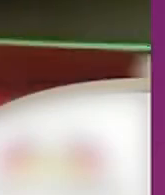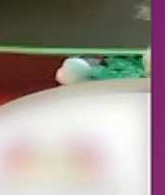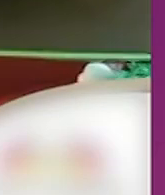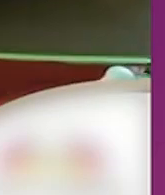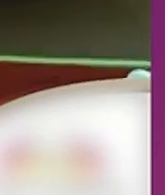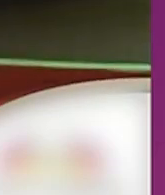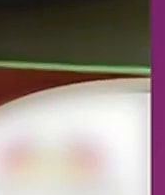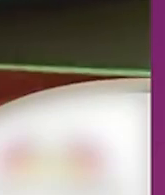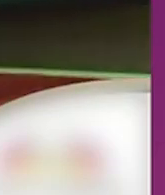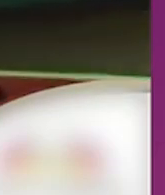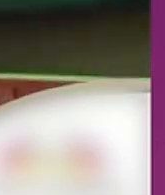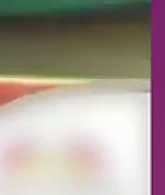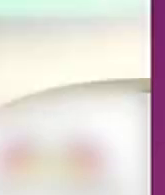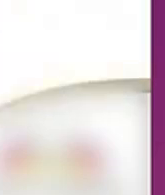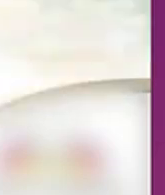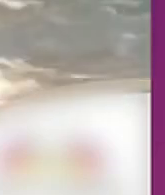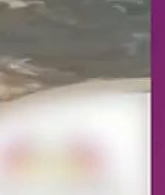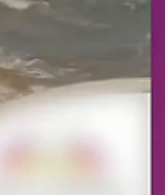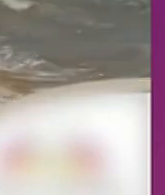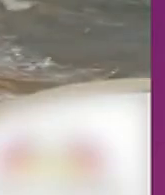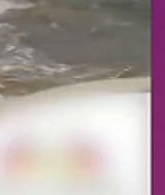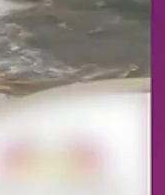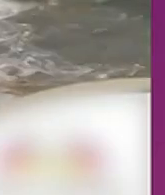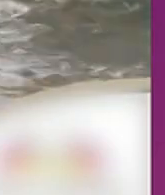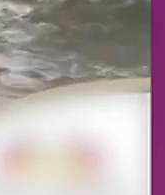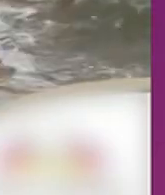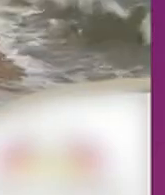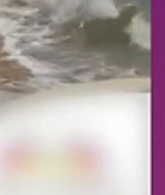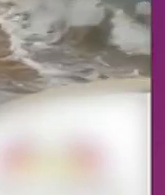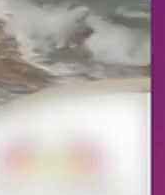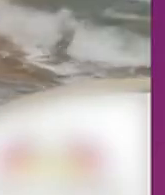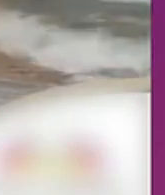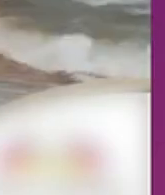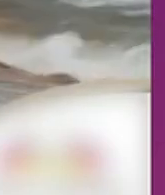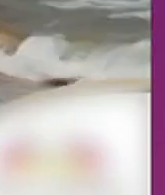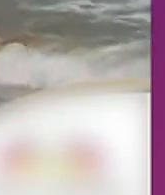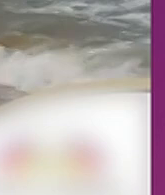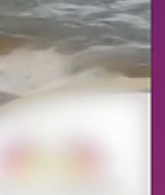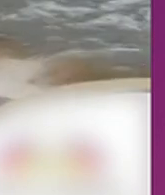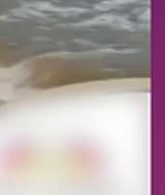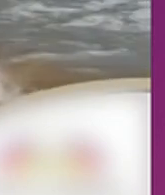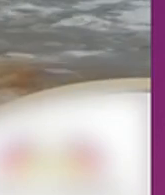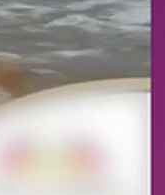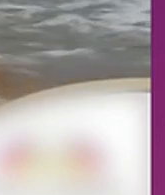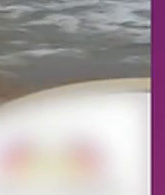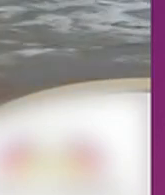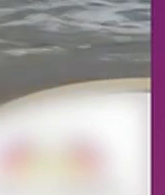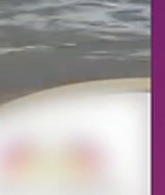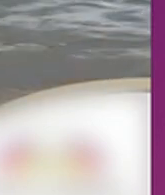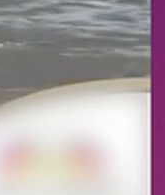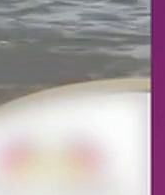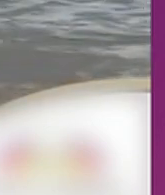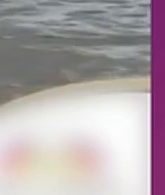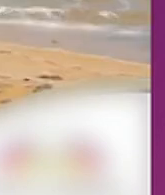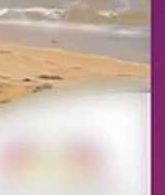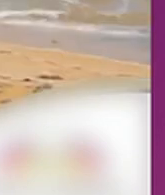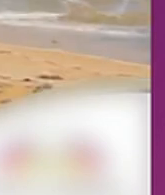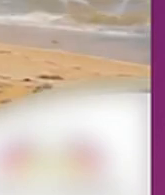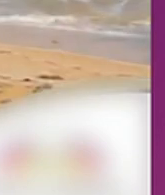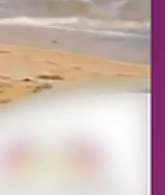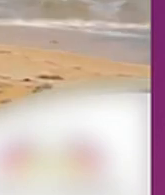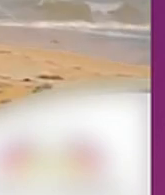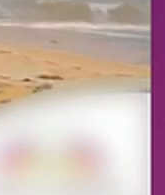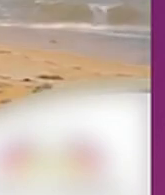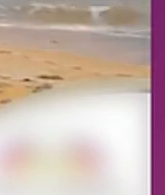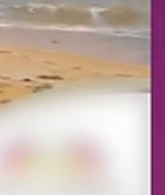holiday experiences. Hey, I'm having a great time here in Australia. Today, it's